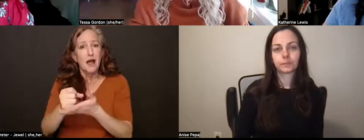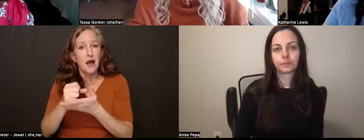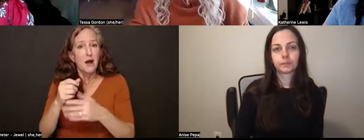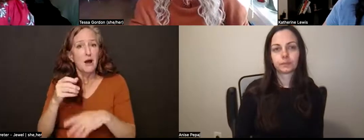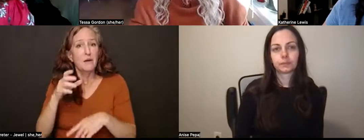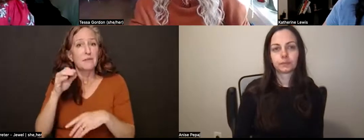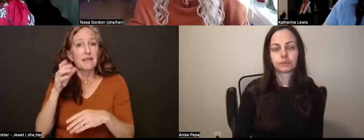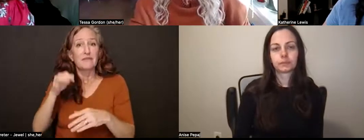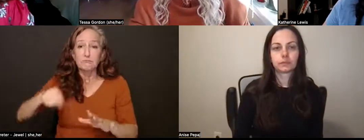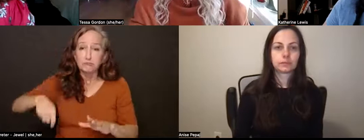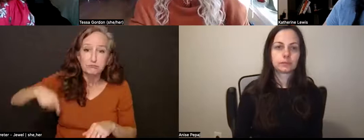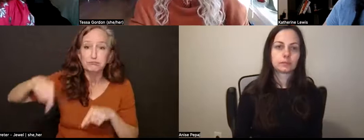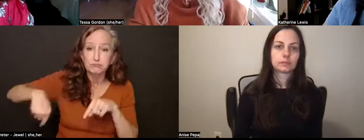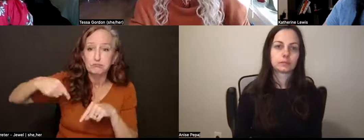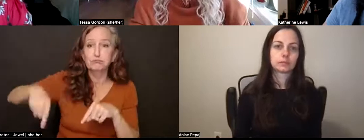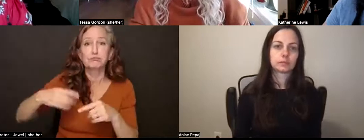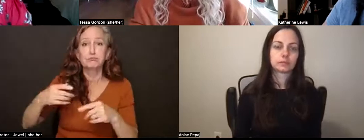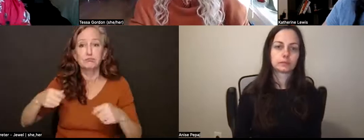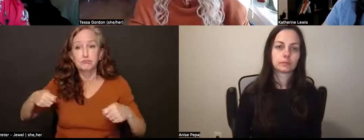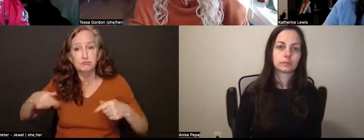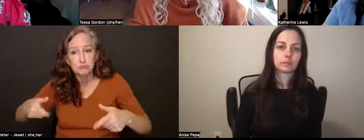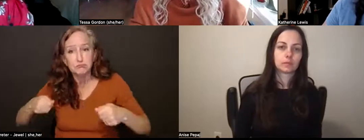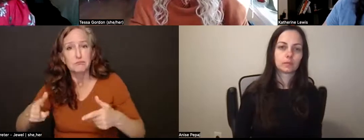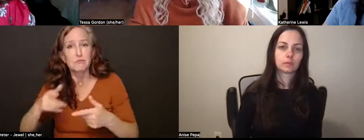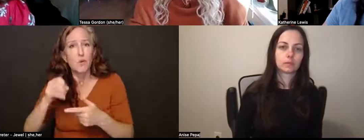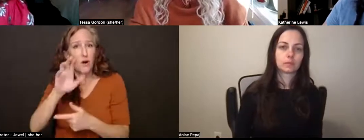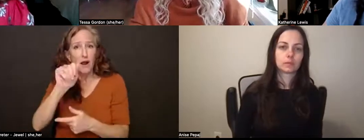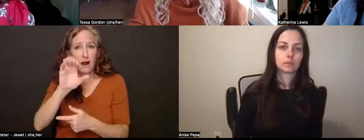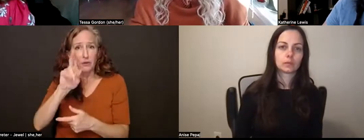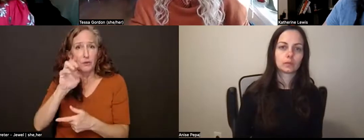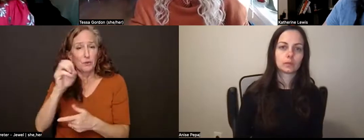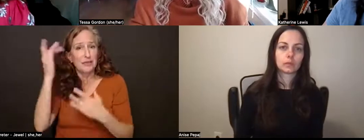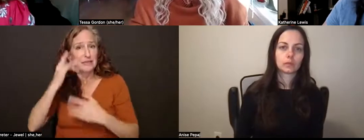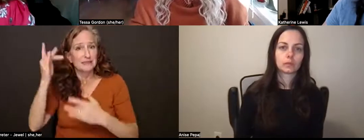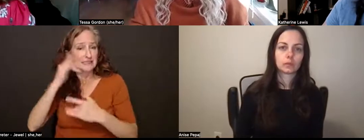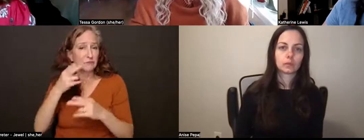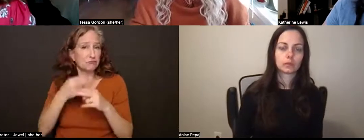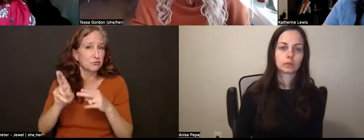with a cane or a walker, or if it was just an acute illness that was going to pass.